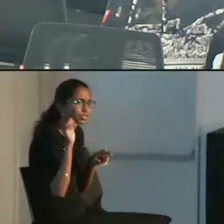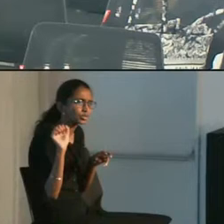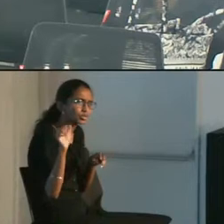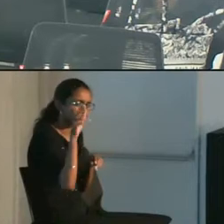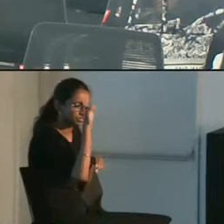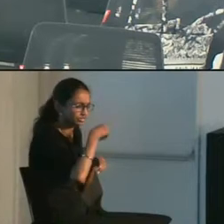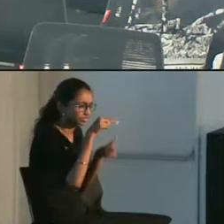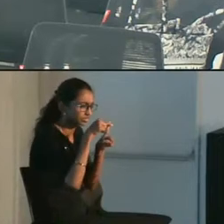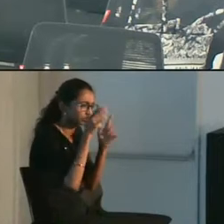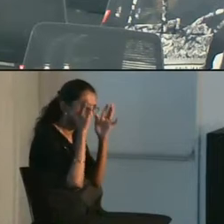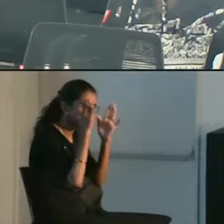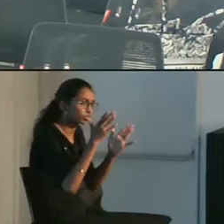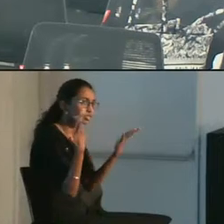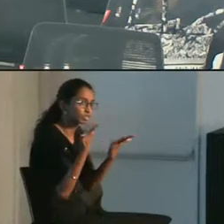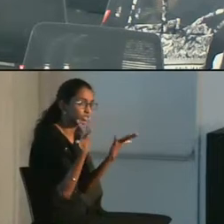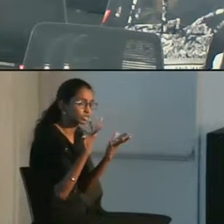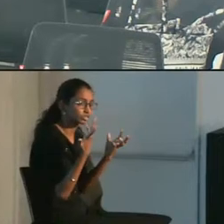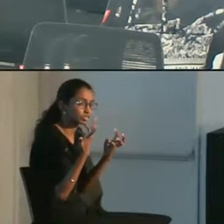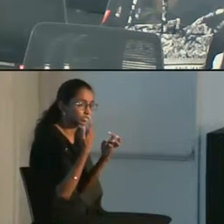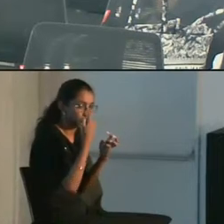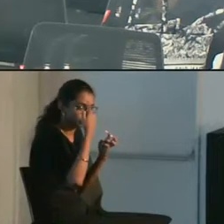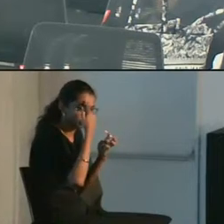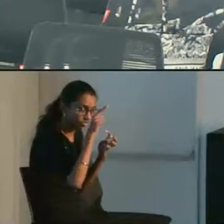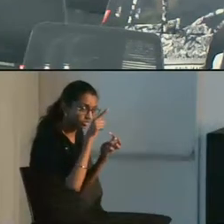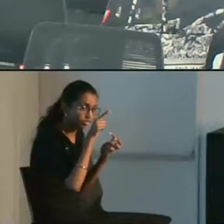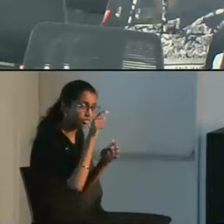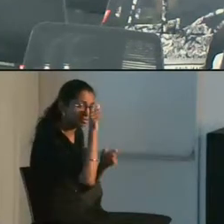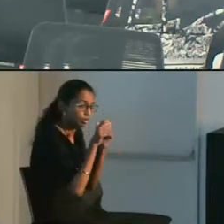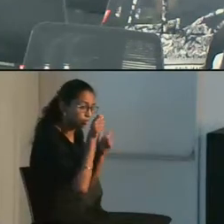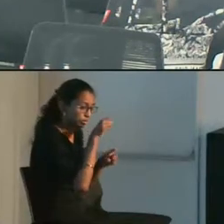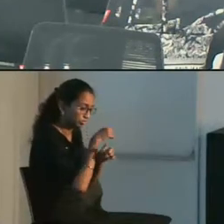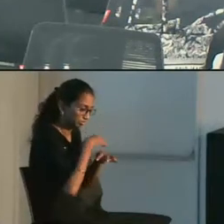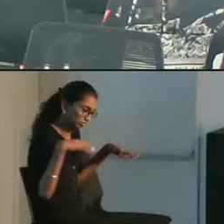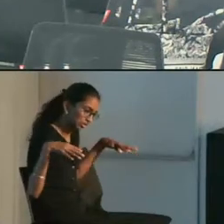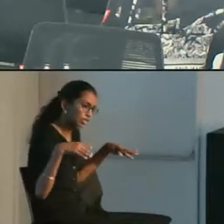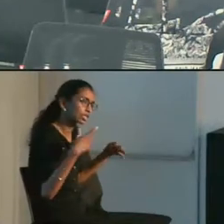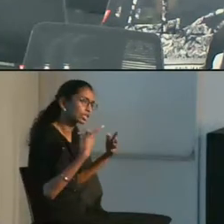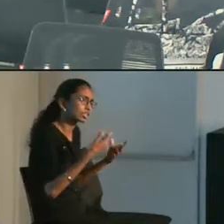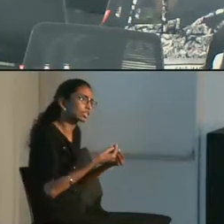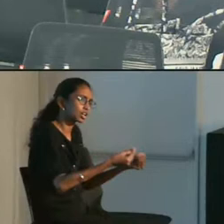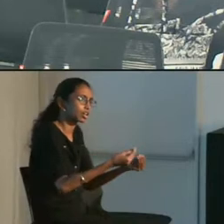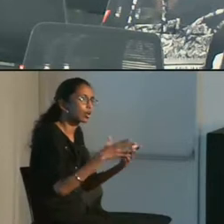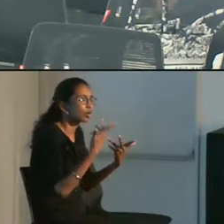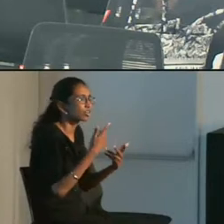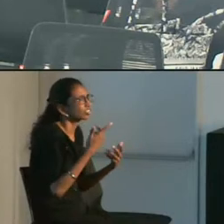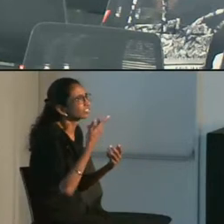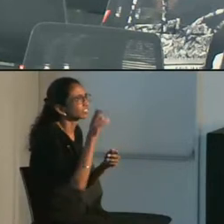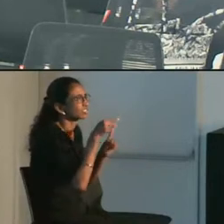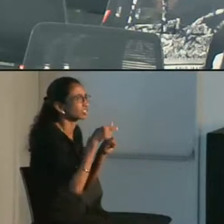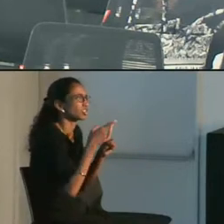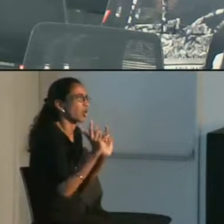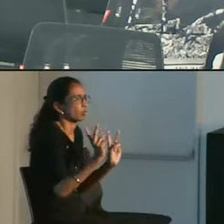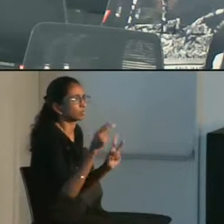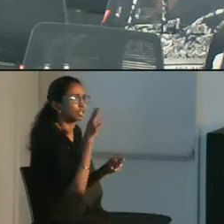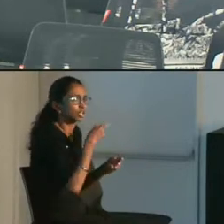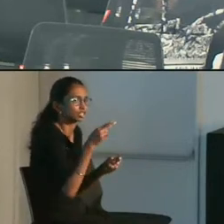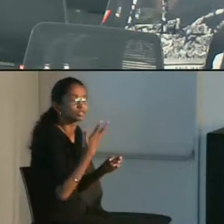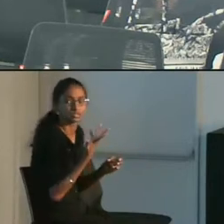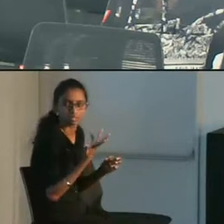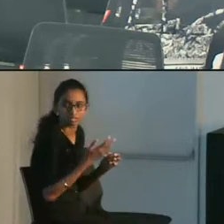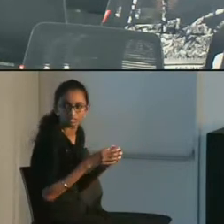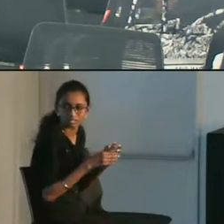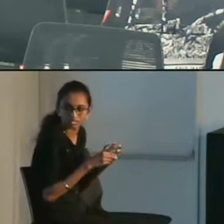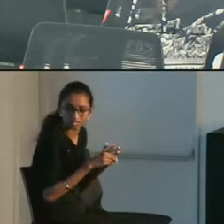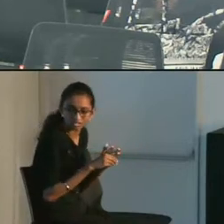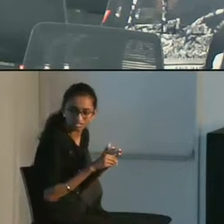focuses on representing the common lay people over there, or is it just art for sake of art? That would be my question.